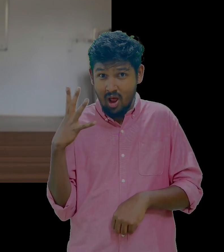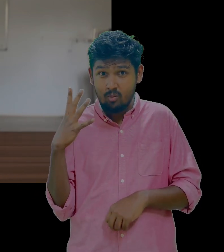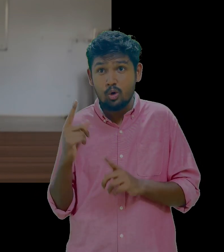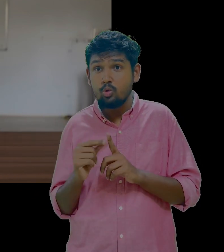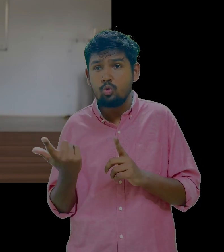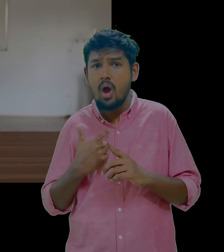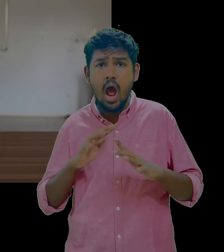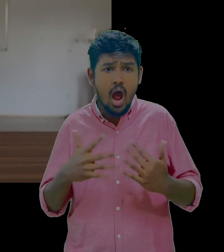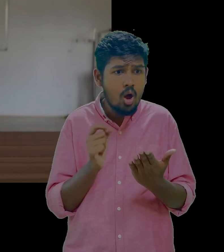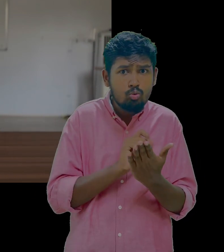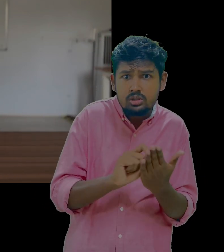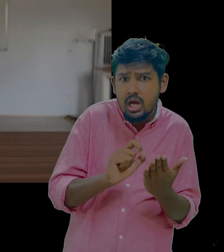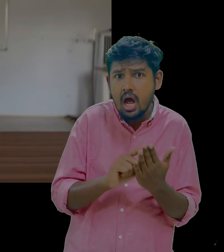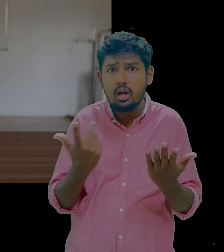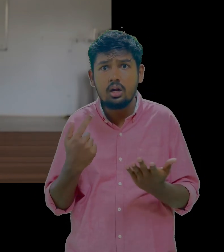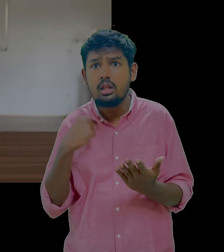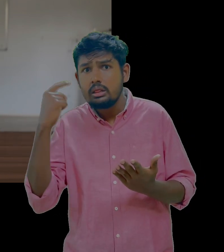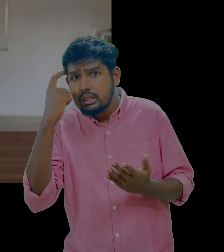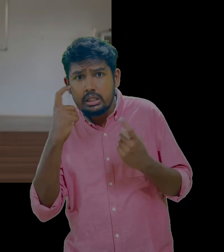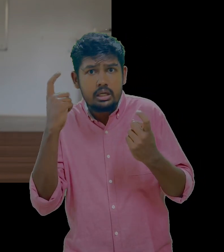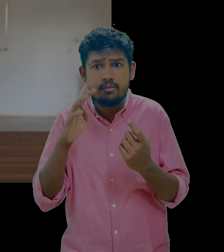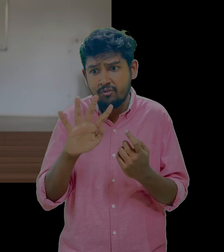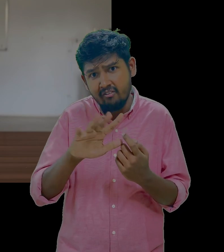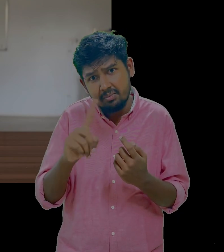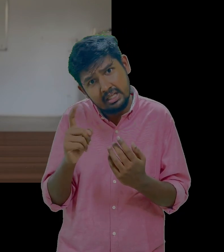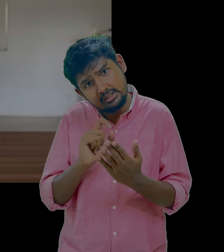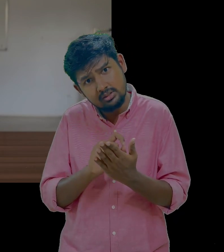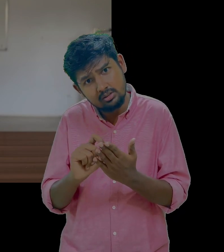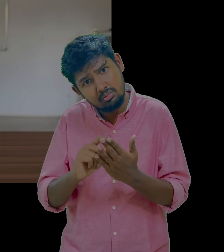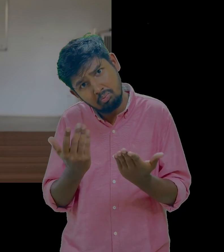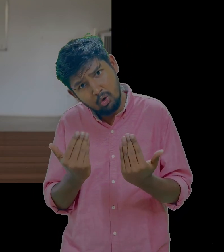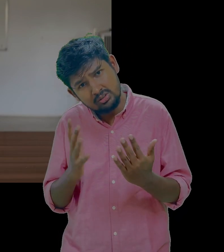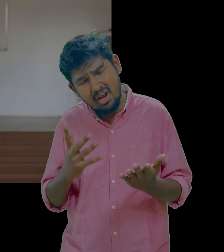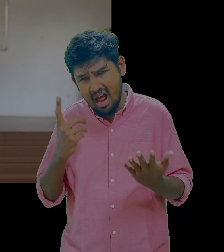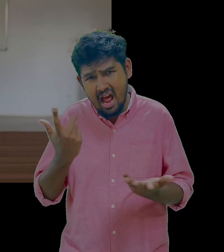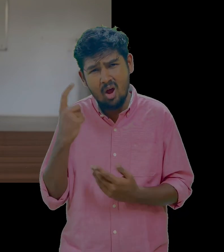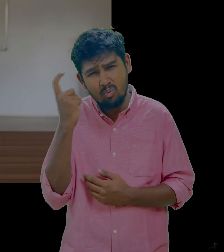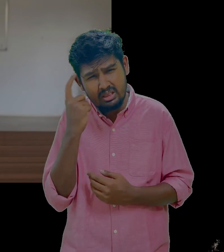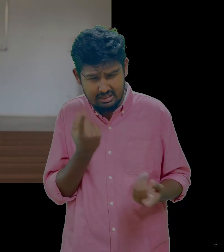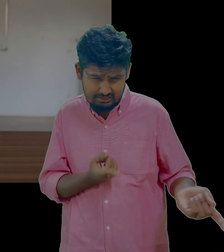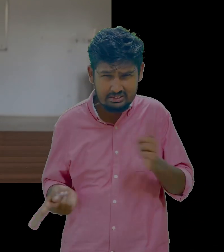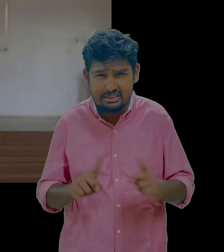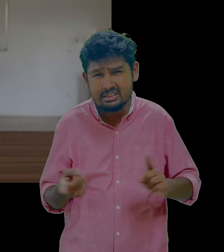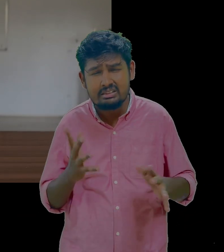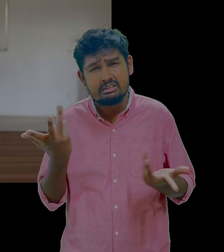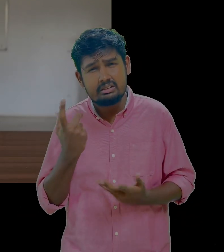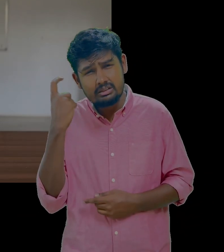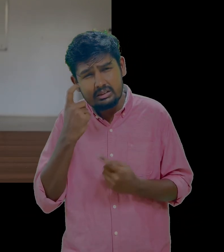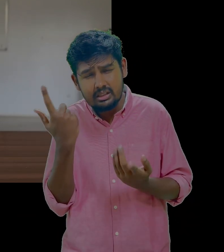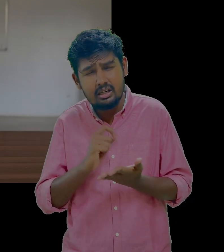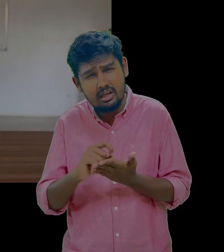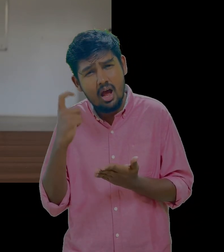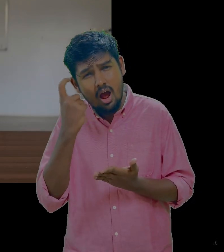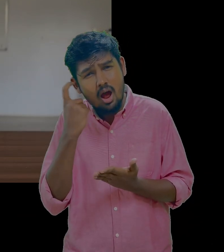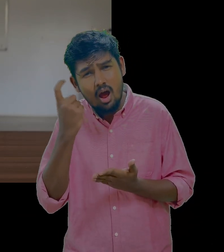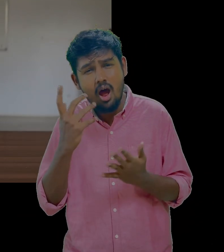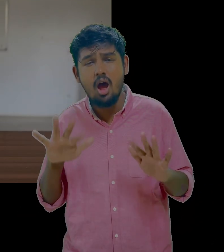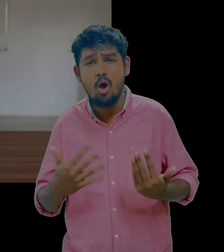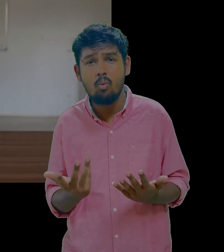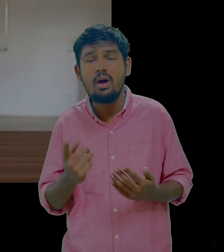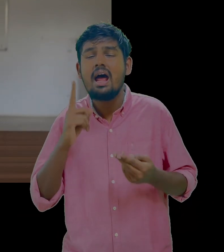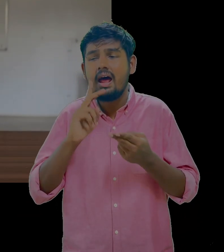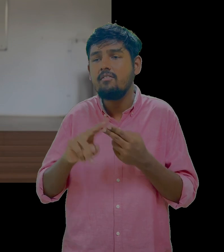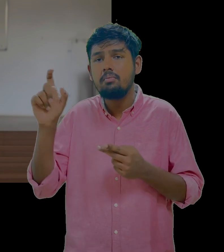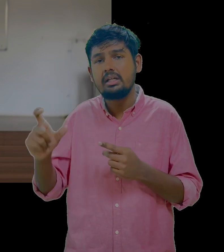that, because while I was waiting, I learned a muscle to think about when